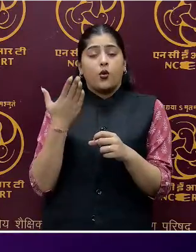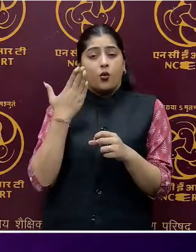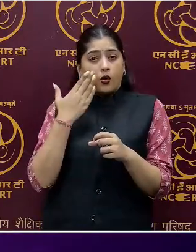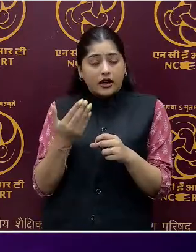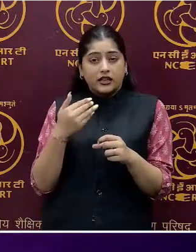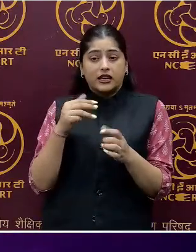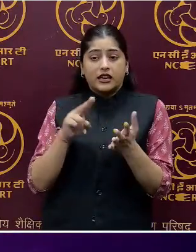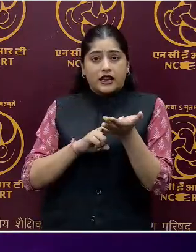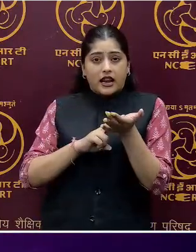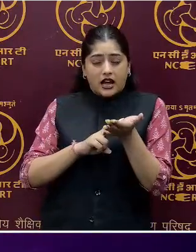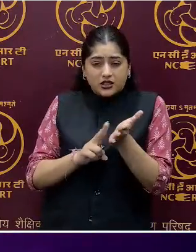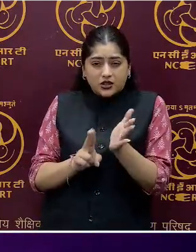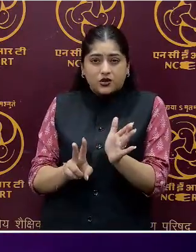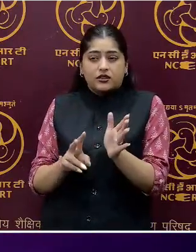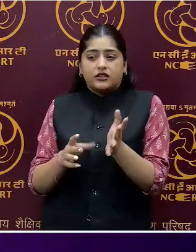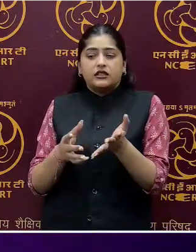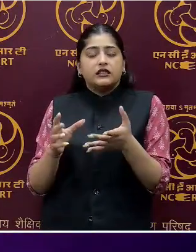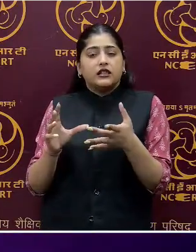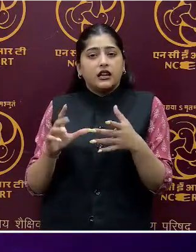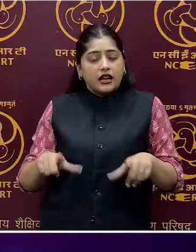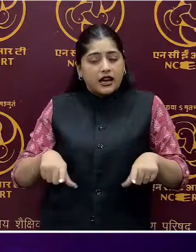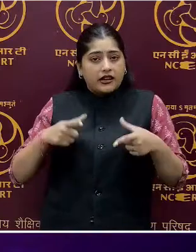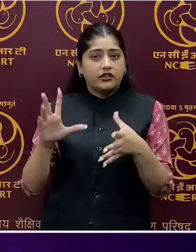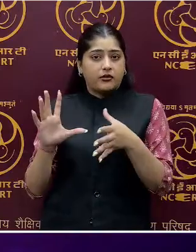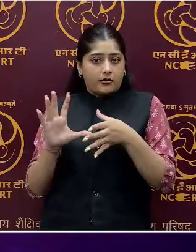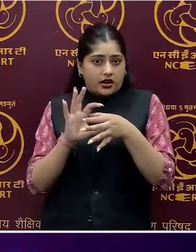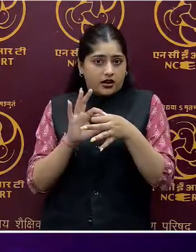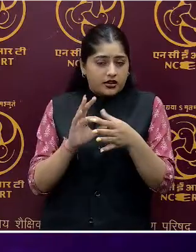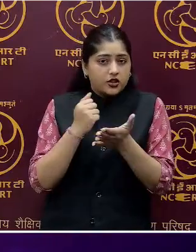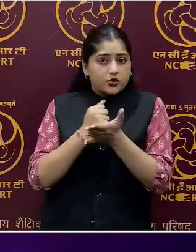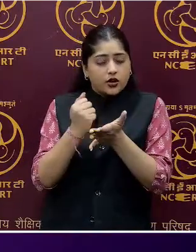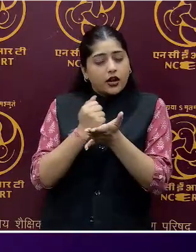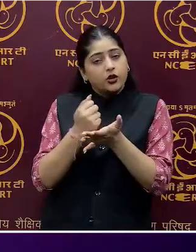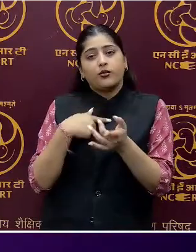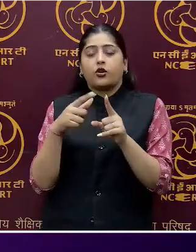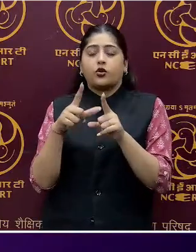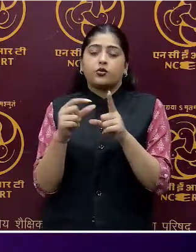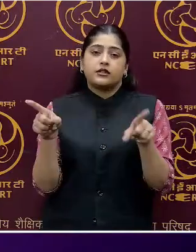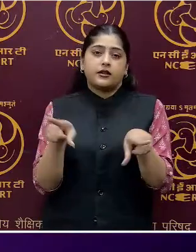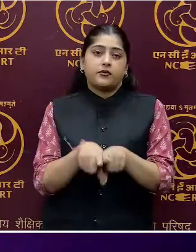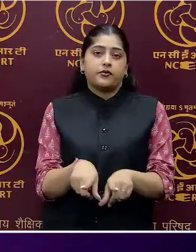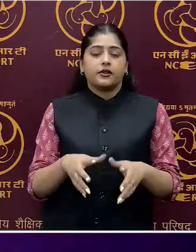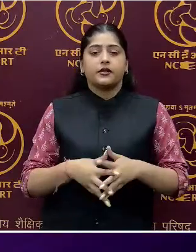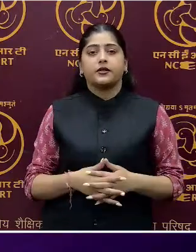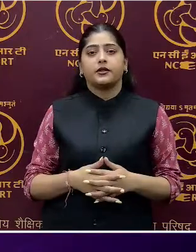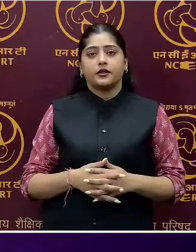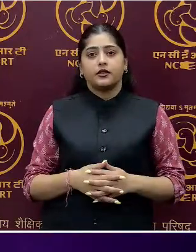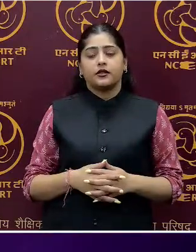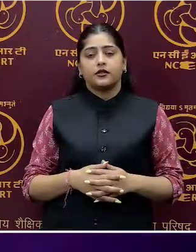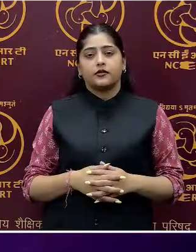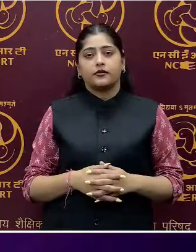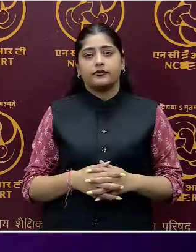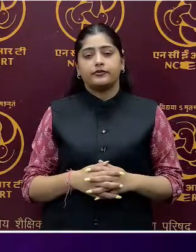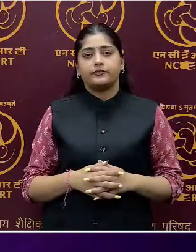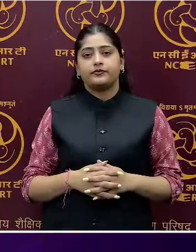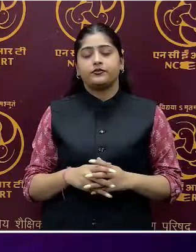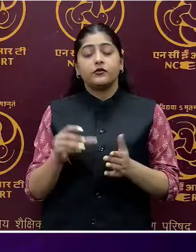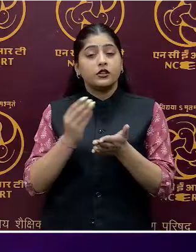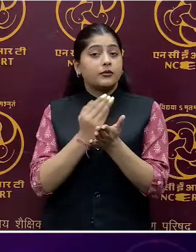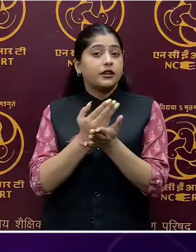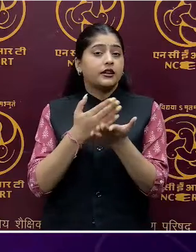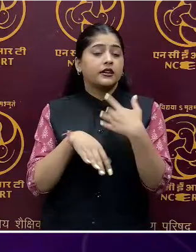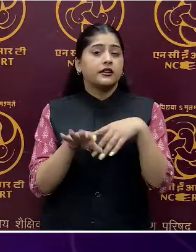the nature, to go with the nature, I try to do that. Sure. Now something new for them that is being introduced in their chapter.